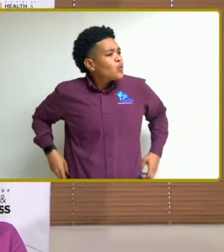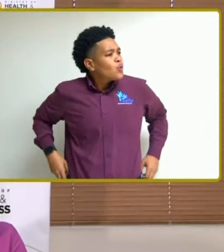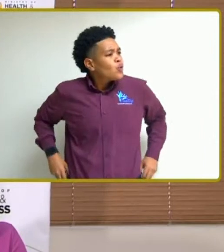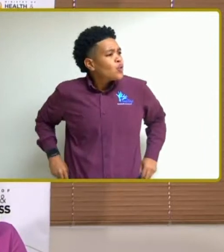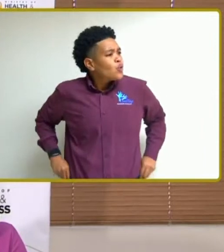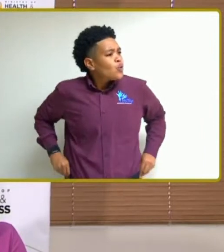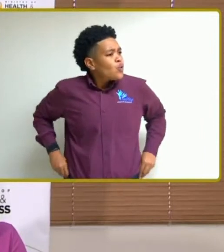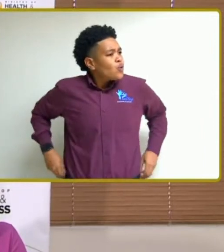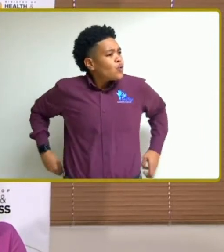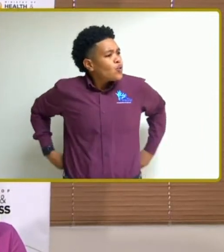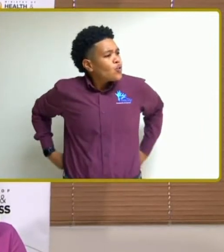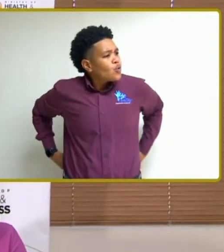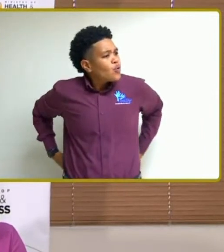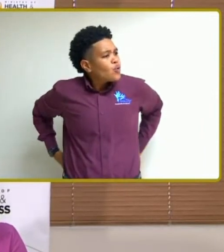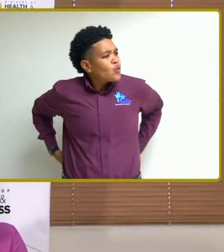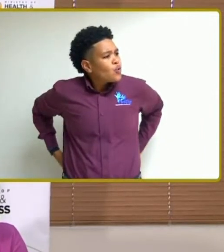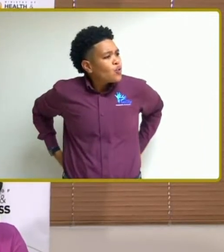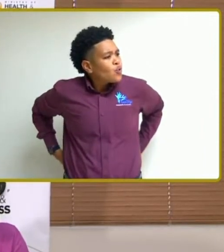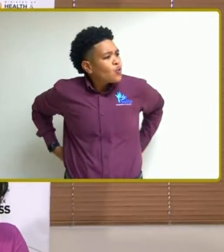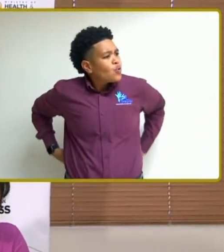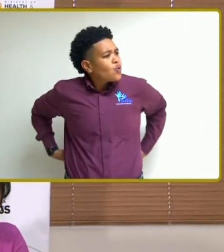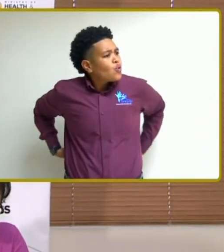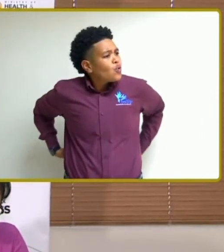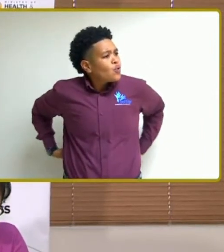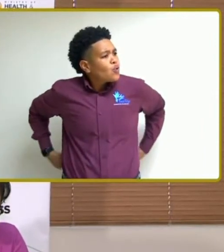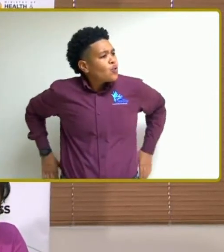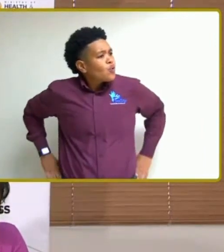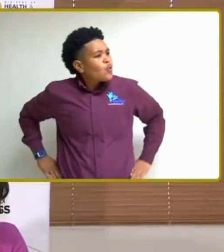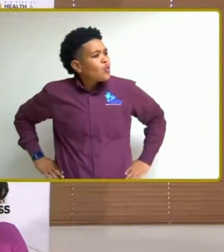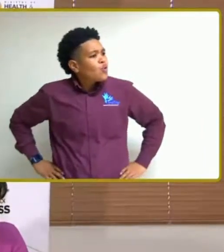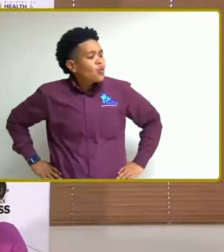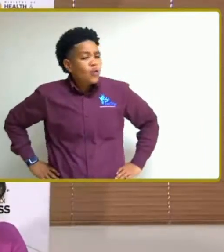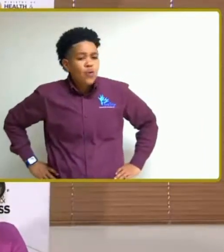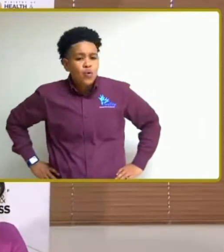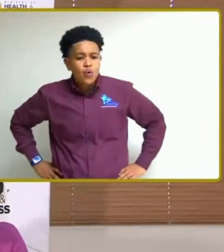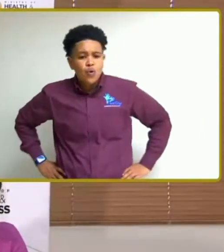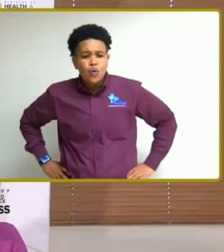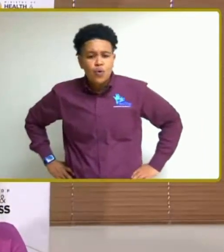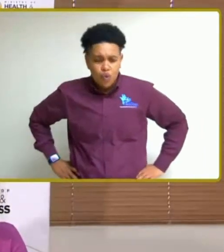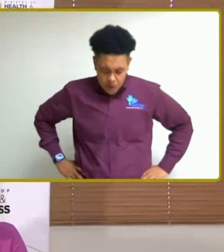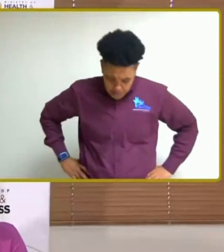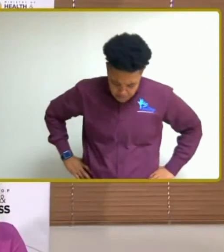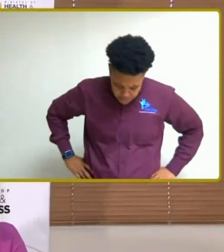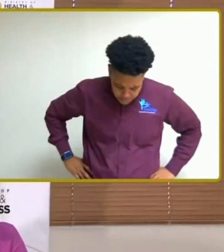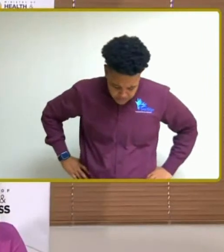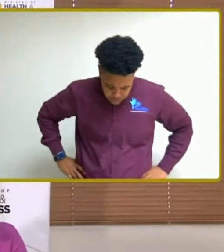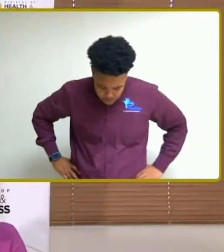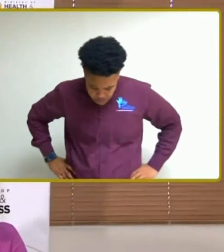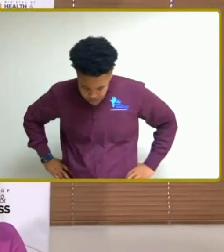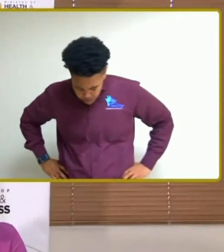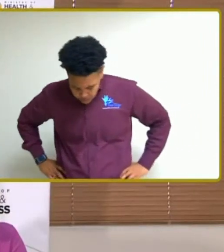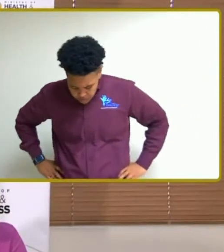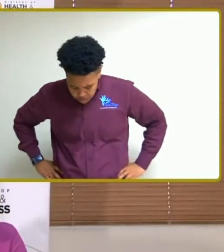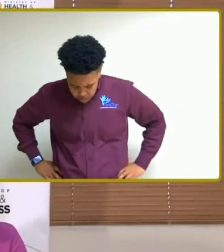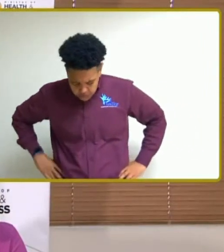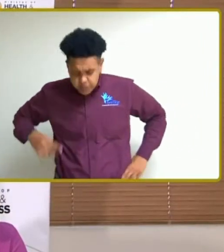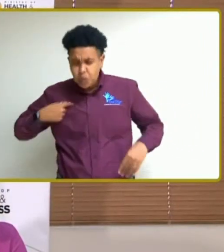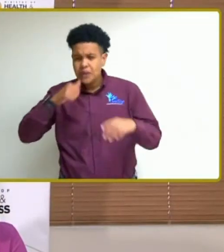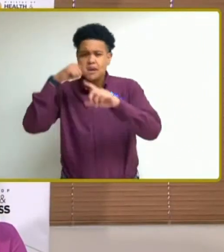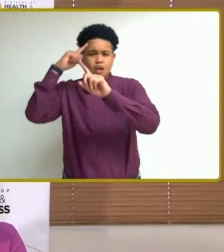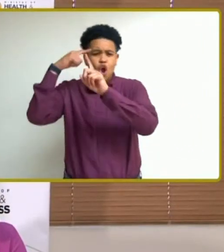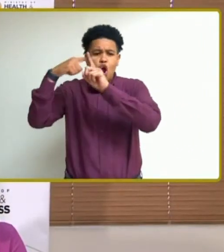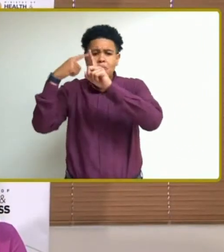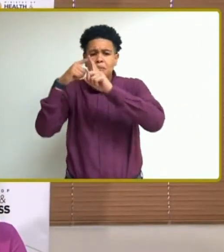not doing the right thing, basically, or we're not optimizing the approach. And I think it's important to sort